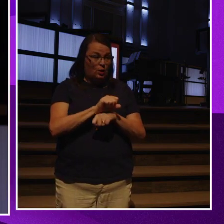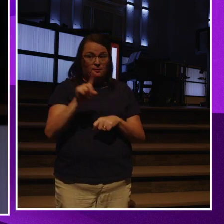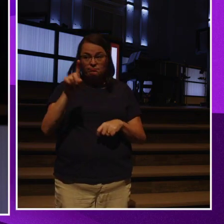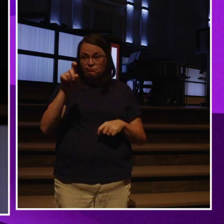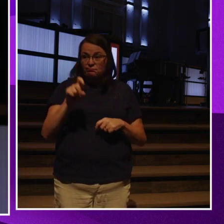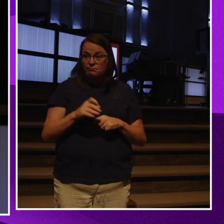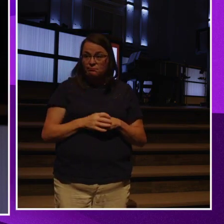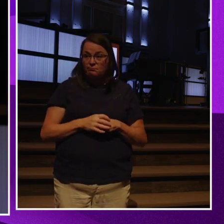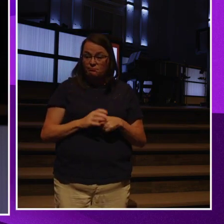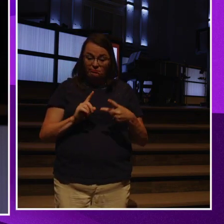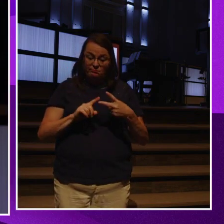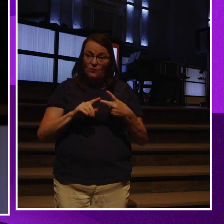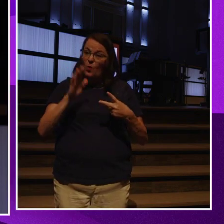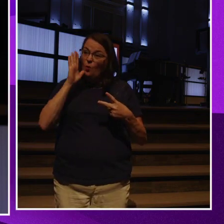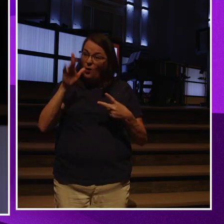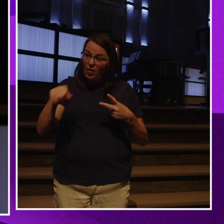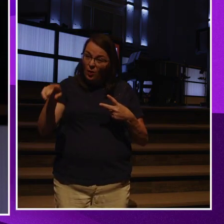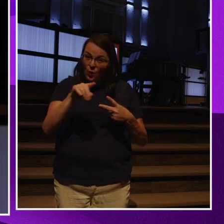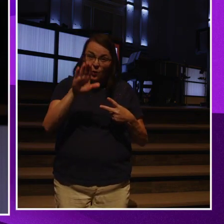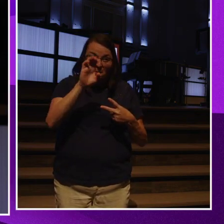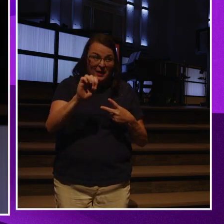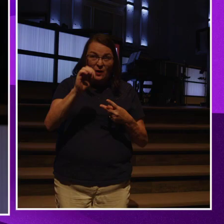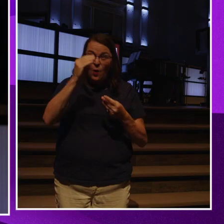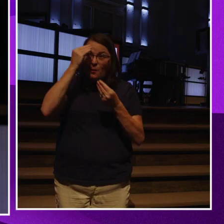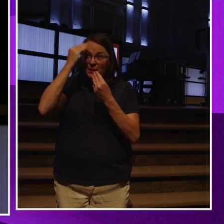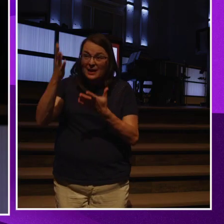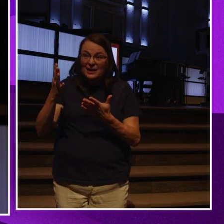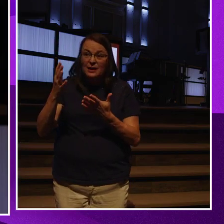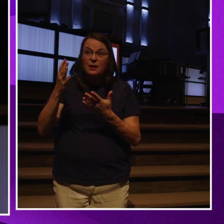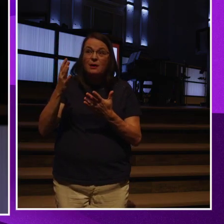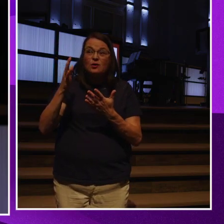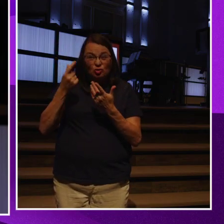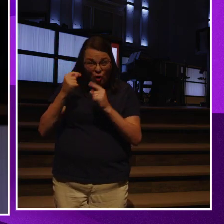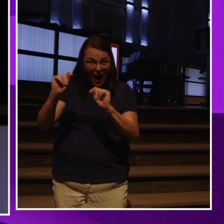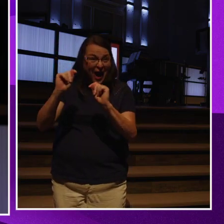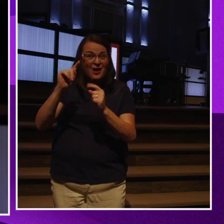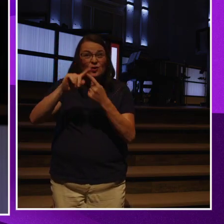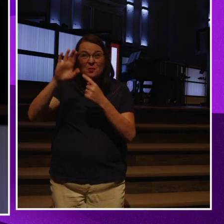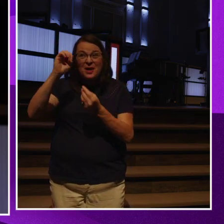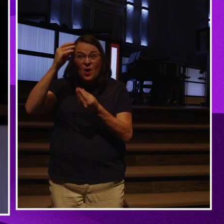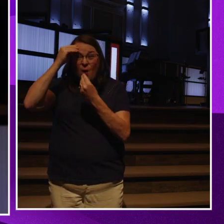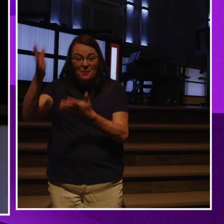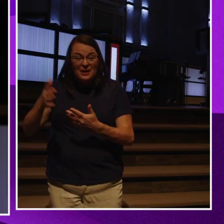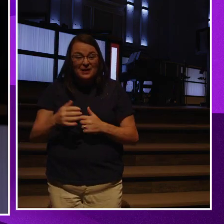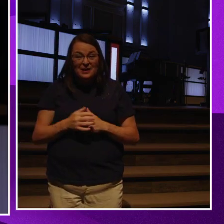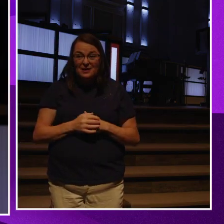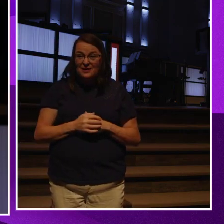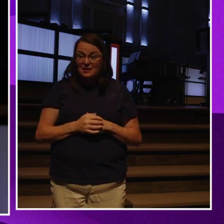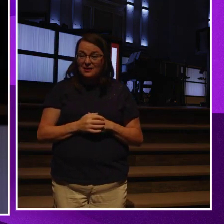Will you be obedient? Will you even try to be obedient to what Christ says to do?